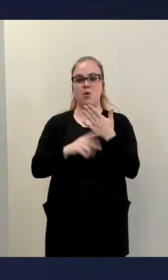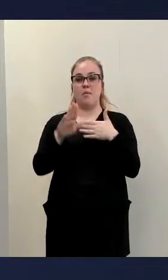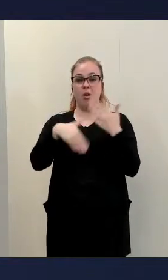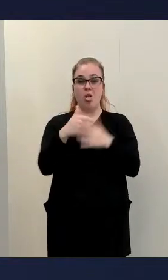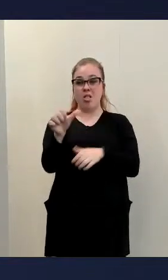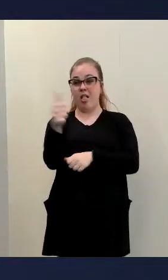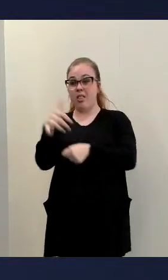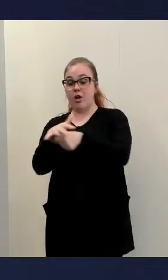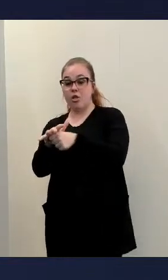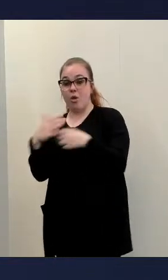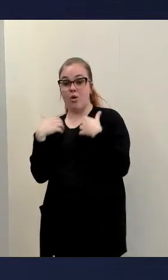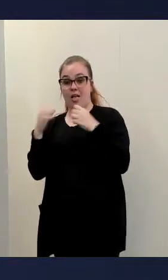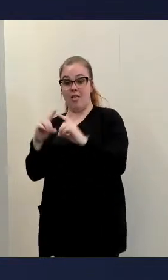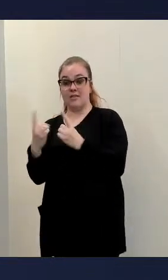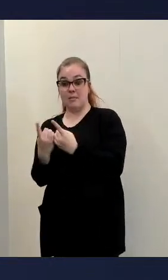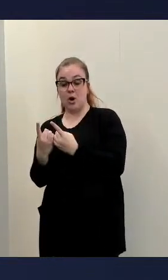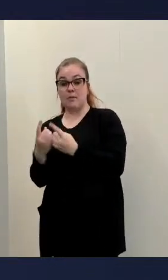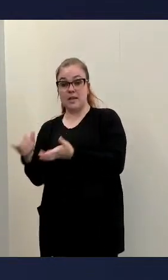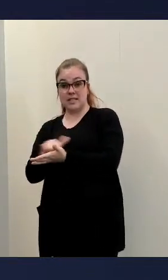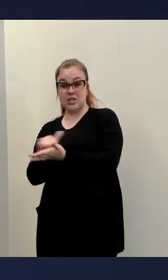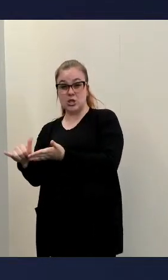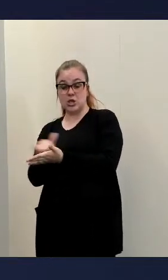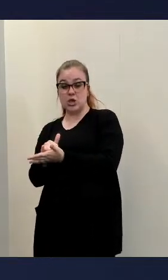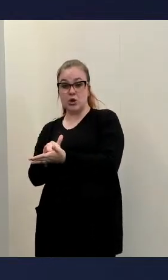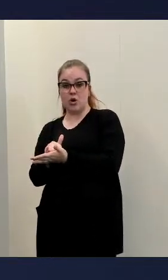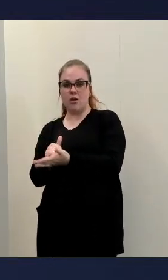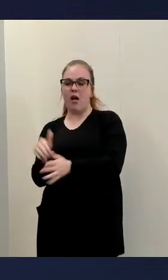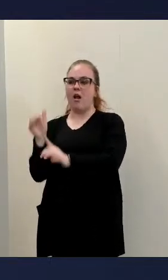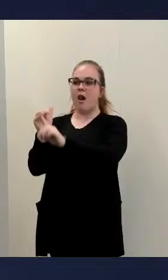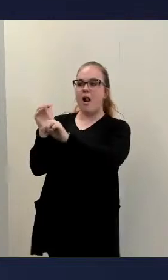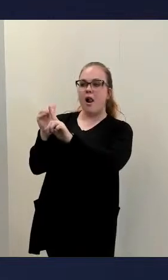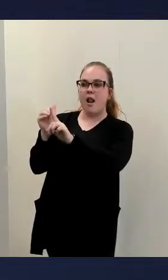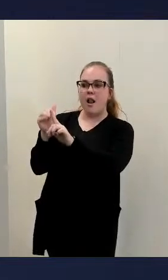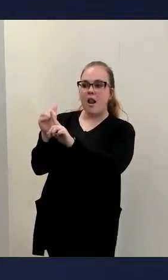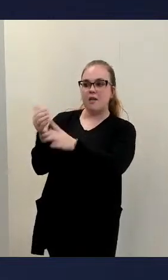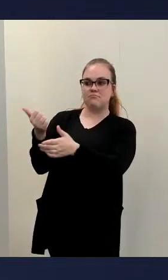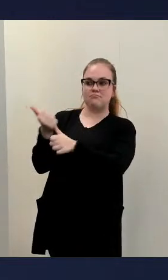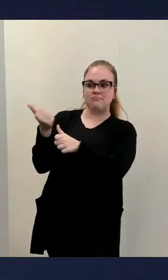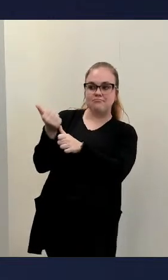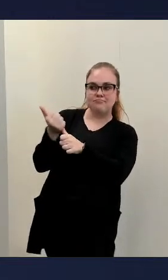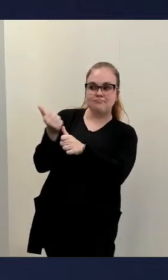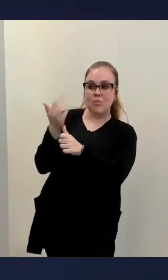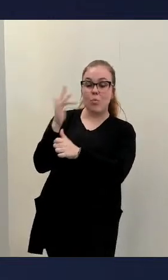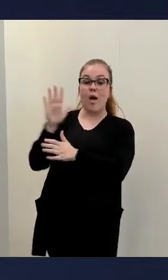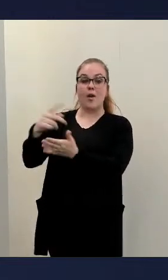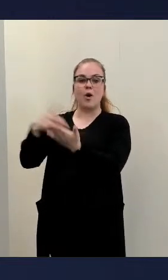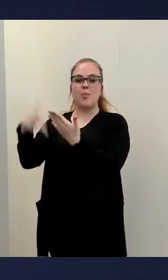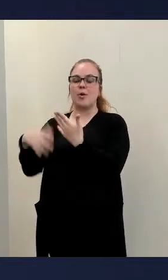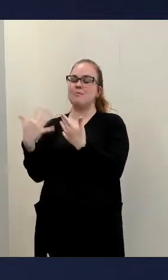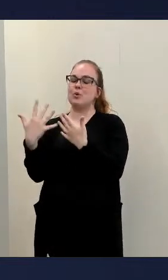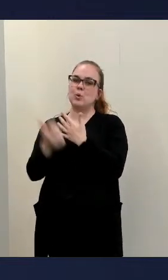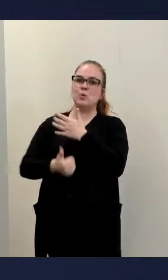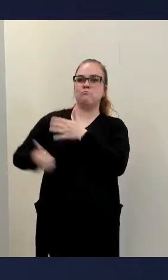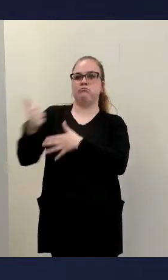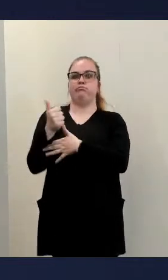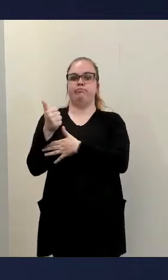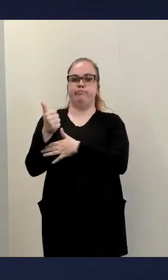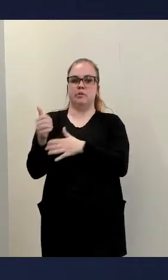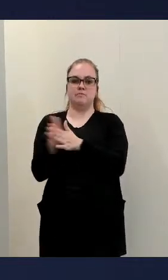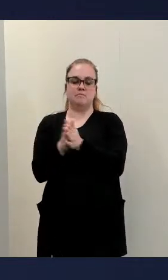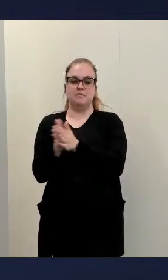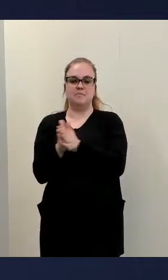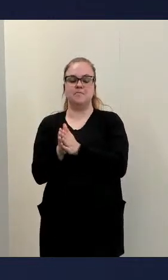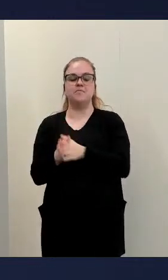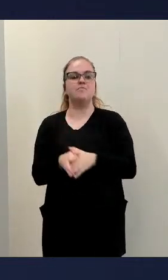other local health departments in New York State are regularly asking her for technical assistance because her program is just so productive. Our